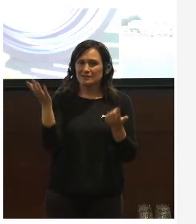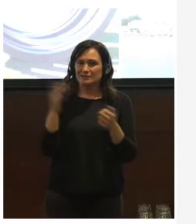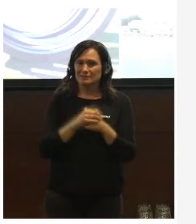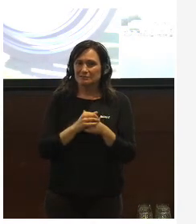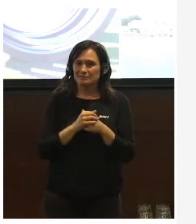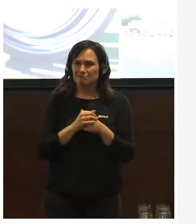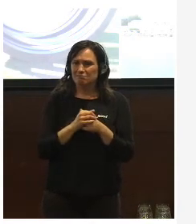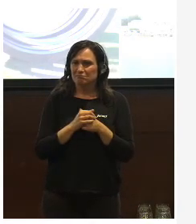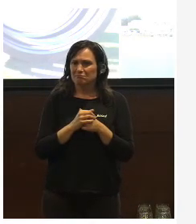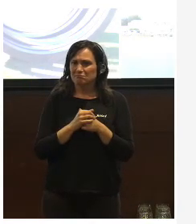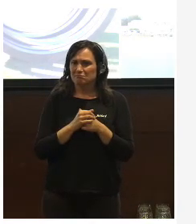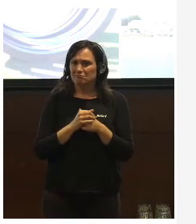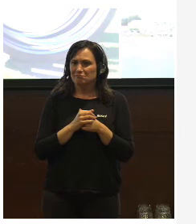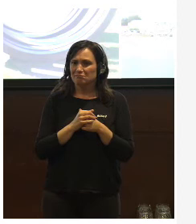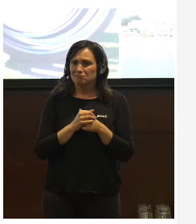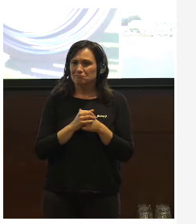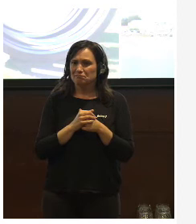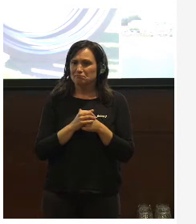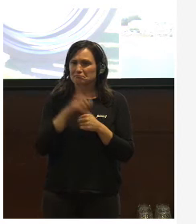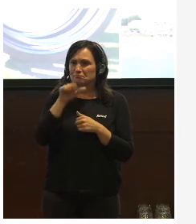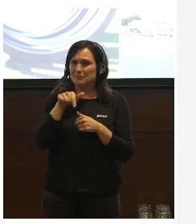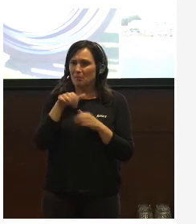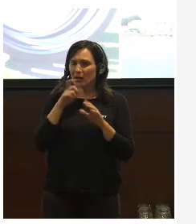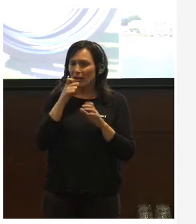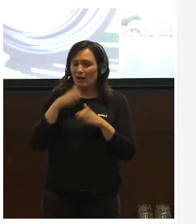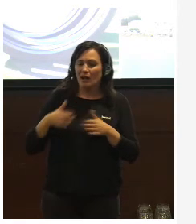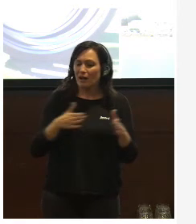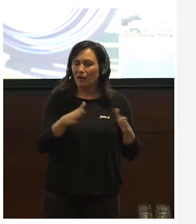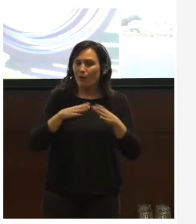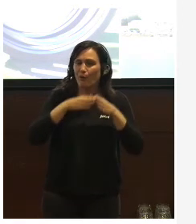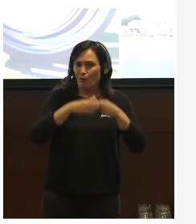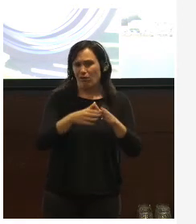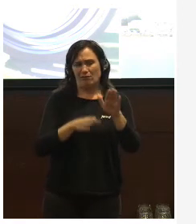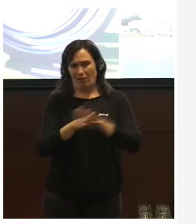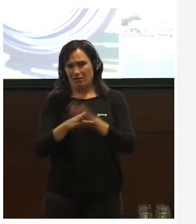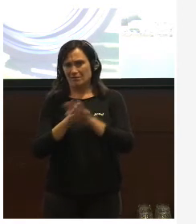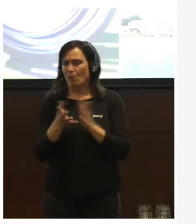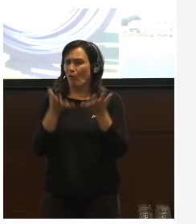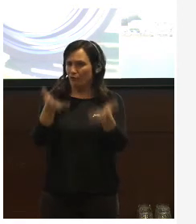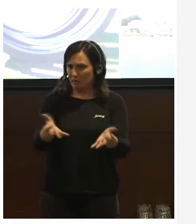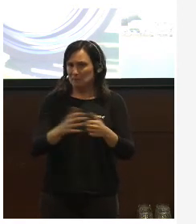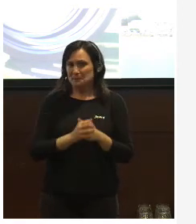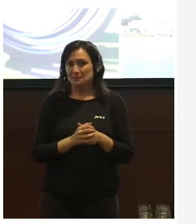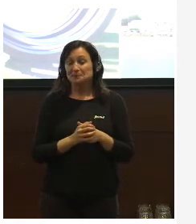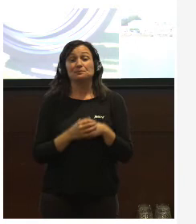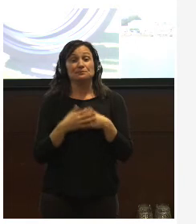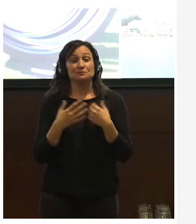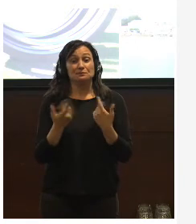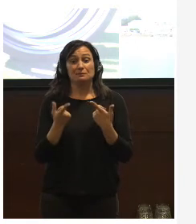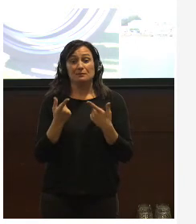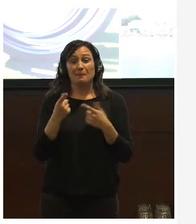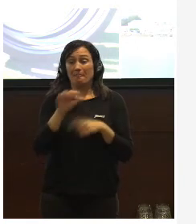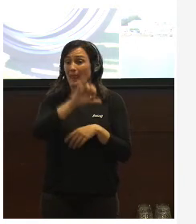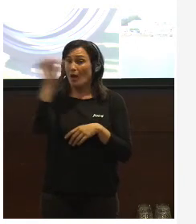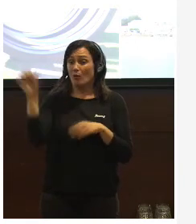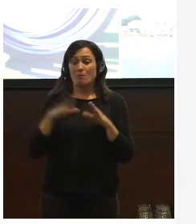accessible river cruises throughout Europe. There are just two boats in the Netherlands or in Europe that are fully accessible, and